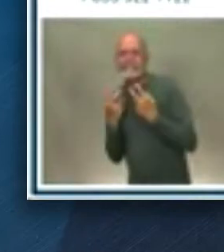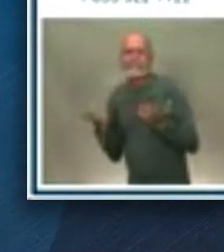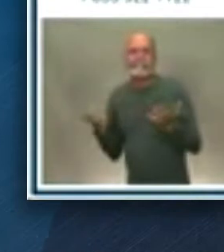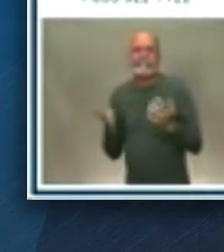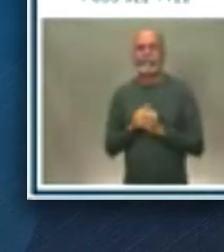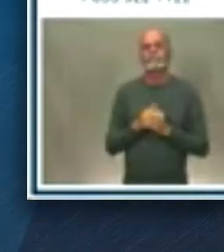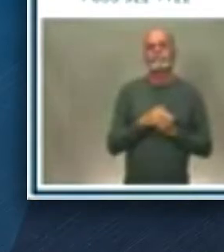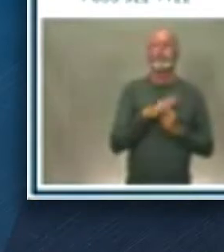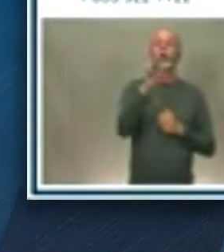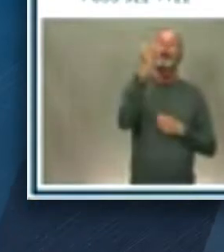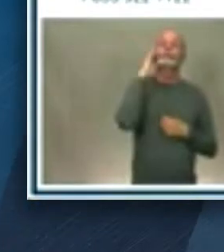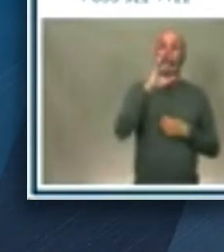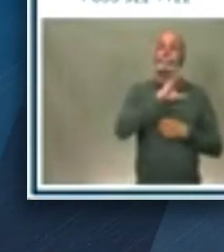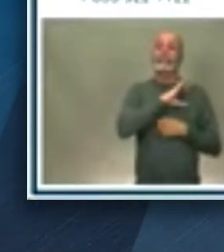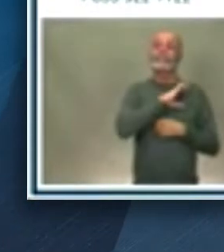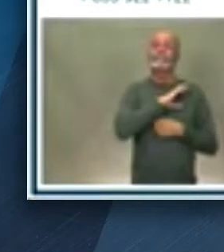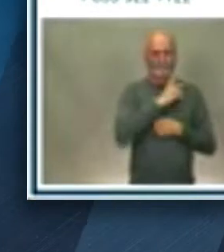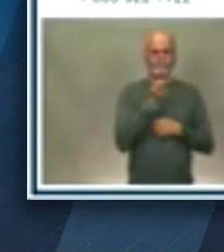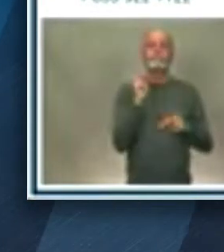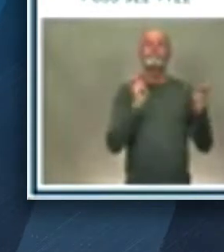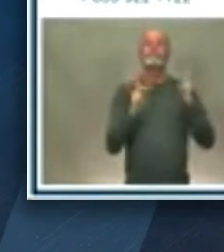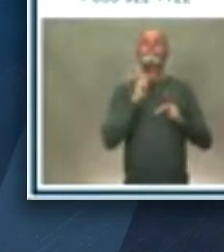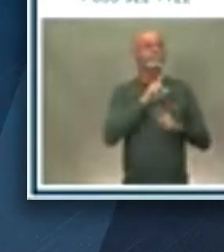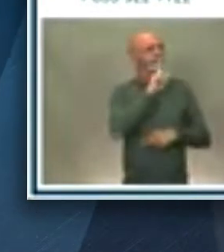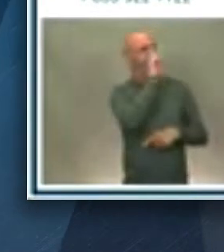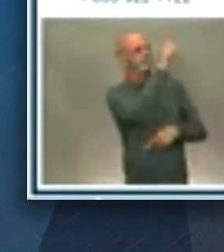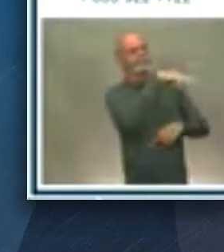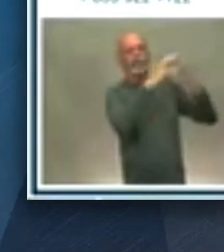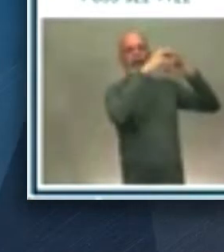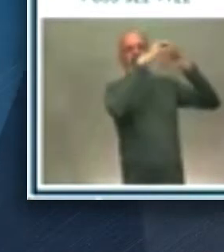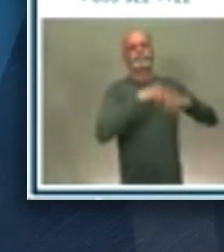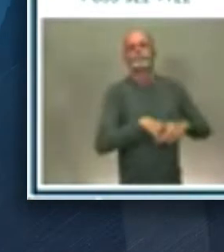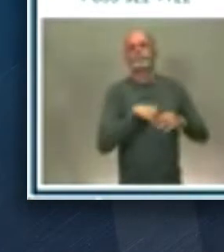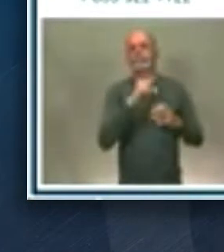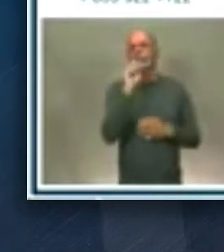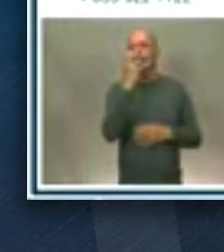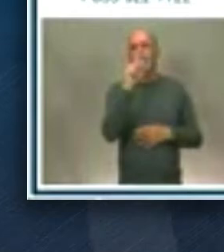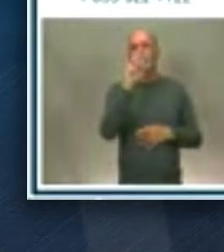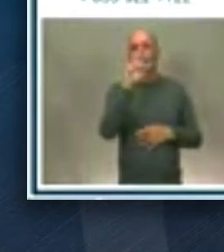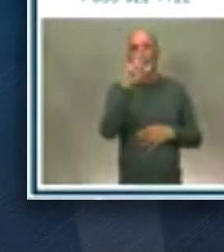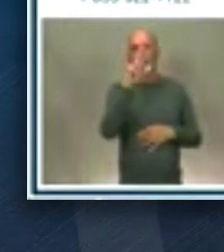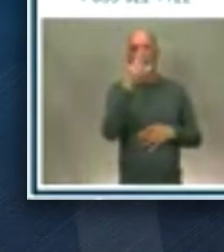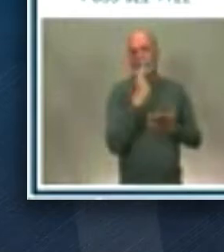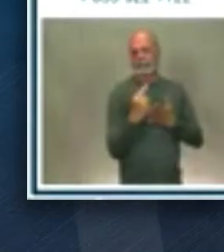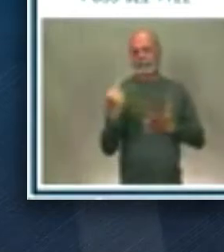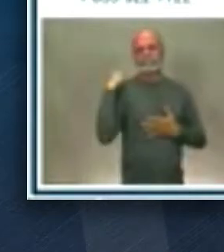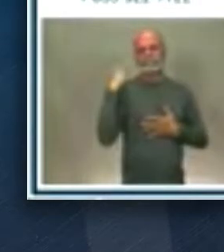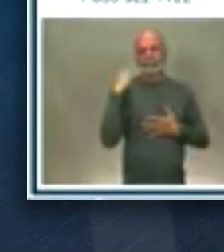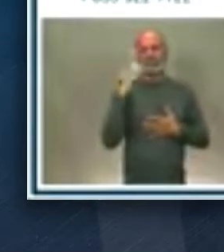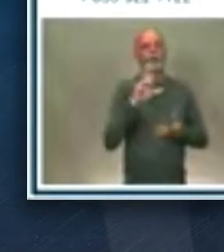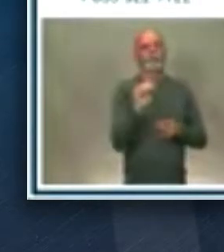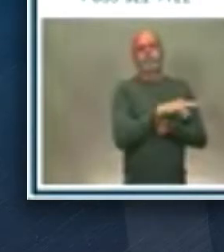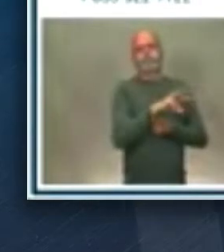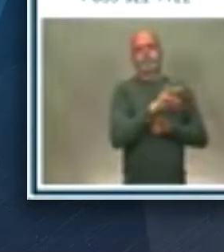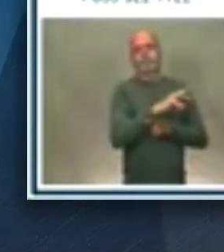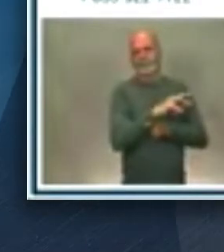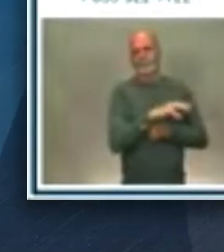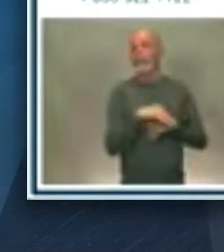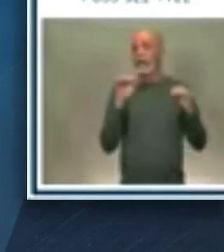and use of force in the shelter evictions that took place last week? Obviously, that was an HRM